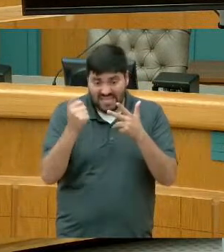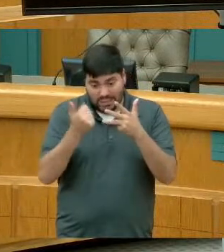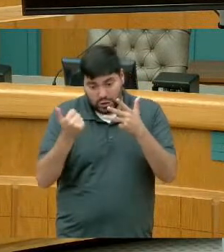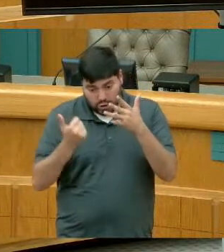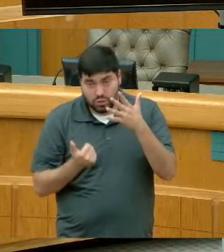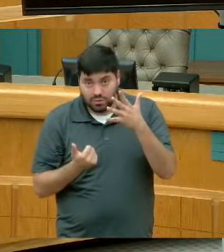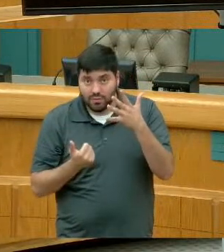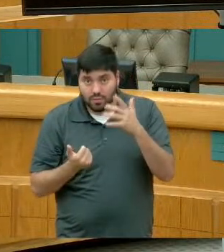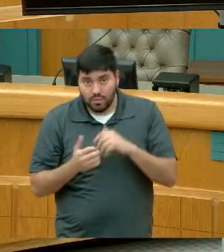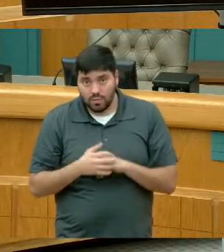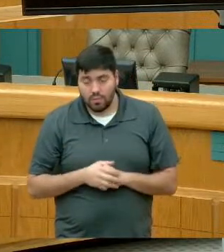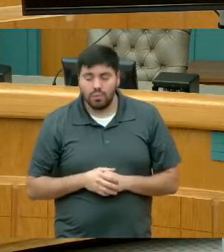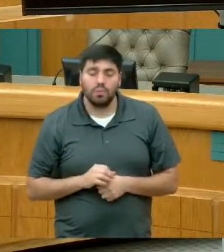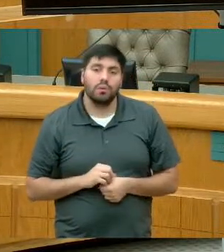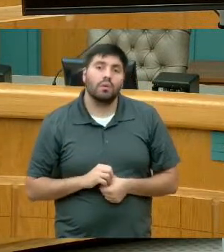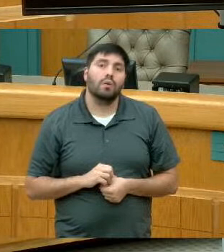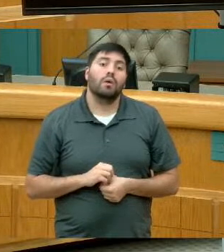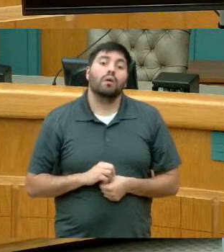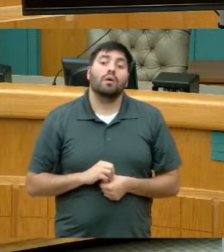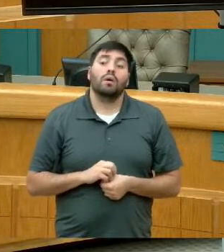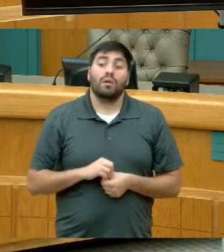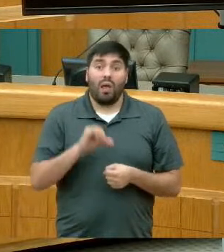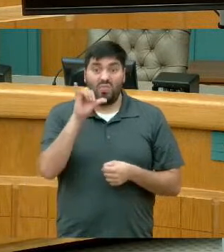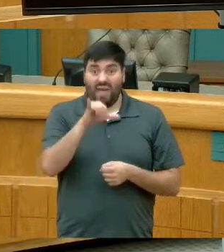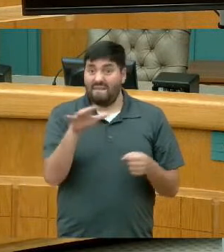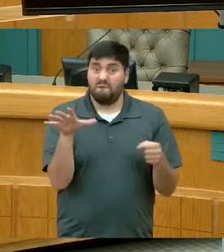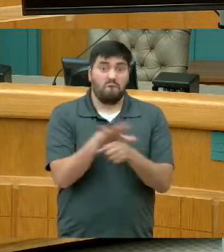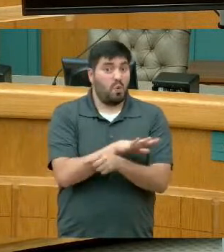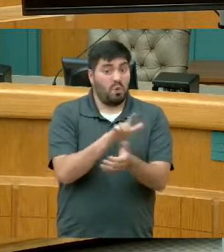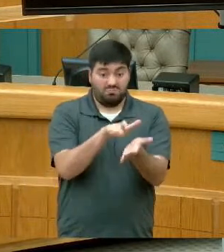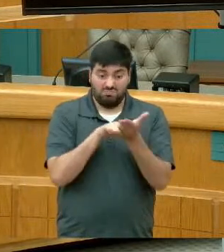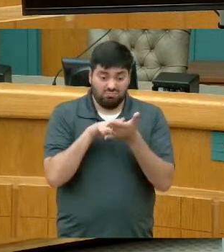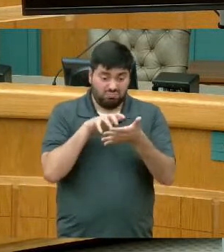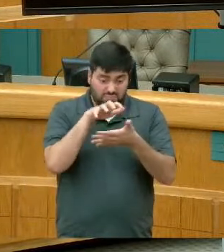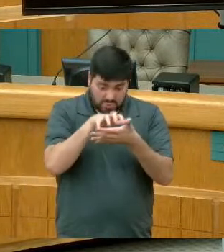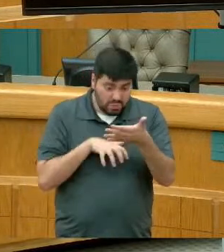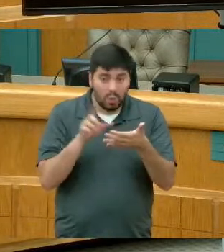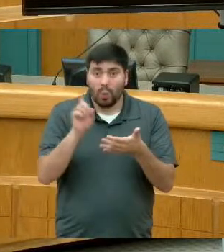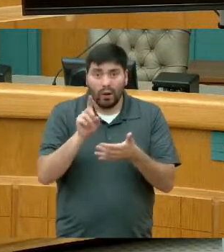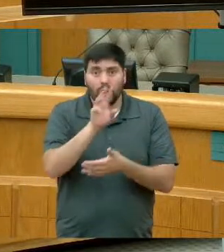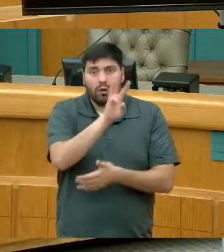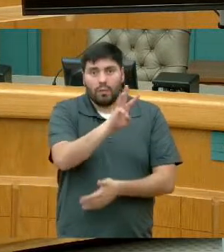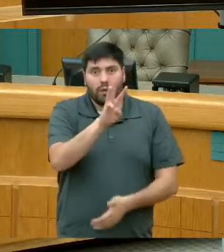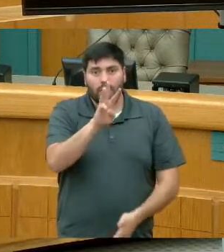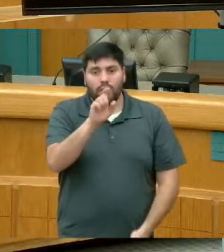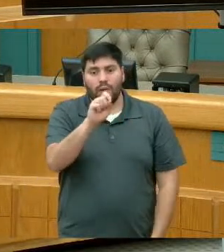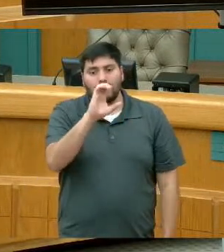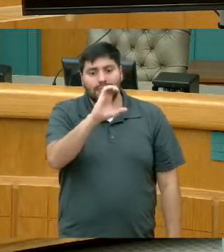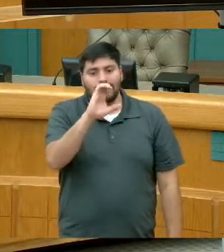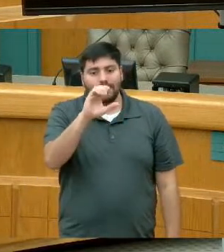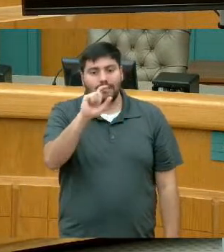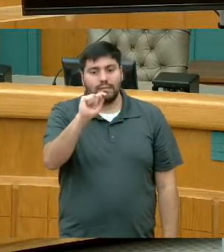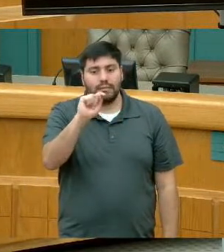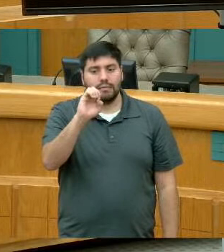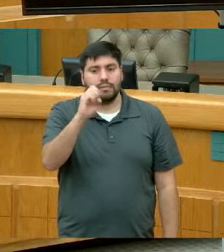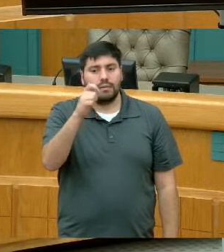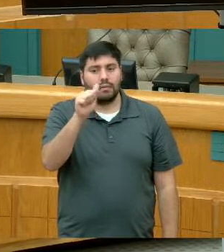$250 per violation. The complete document can be found at